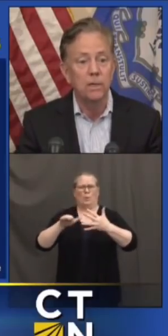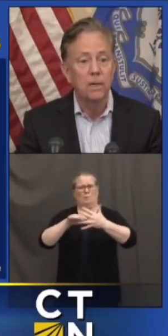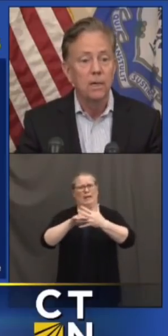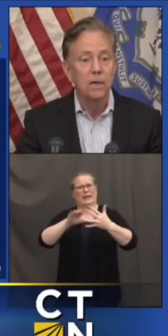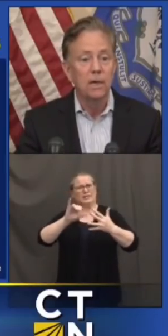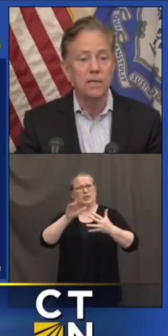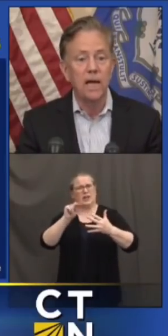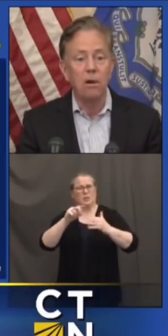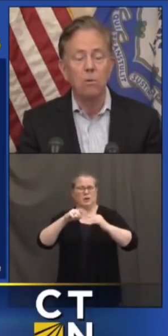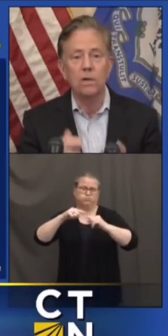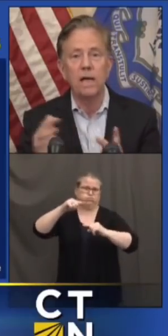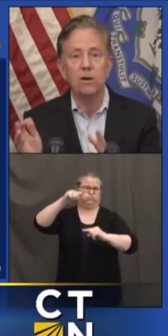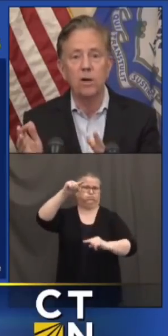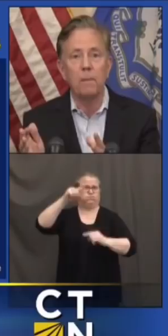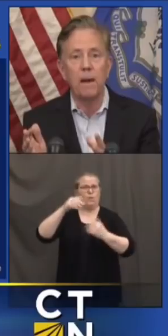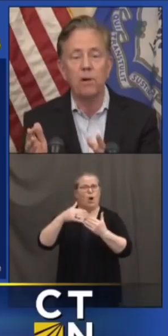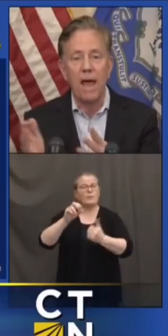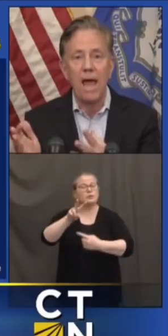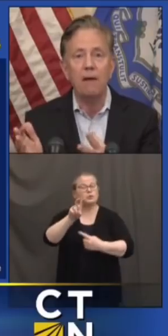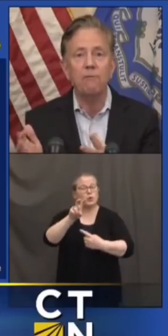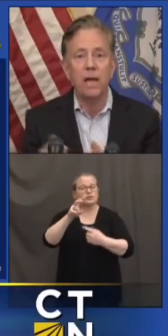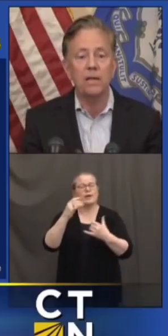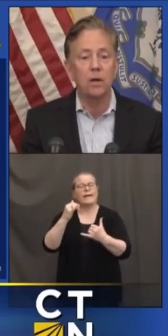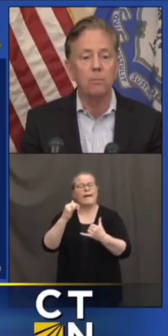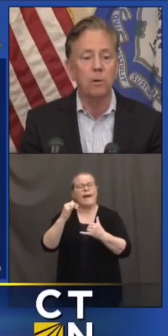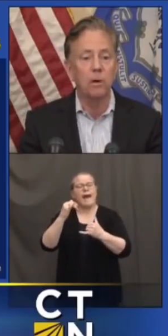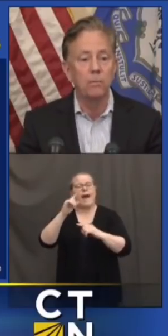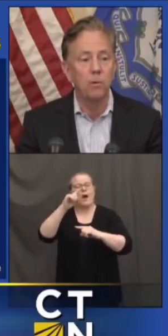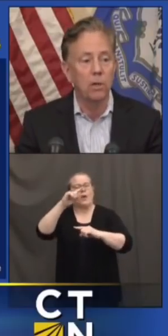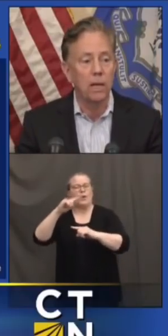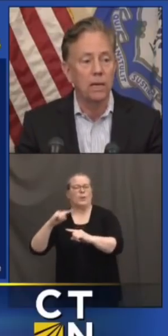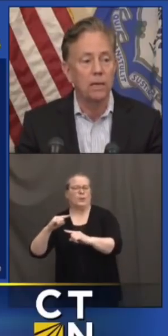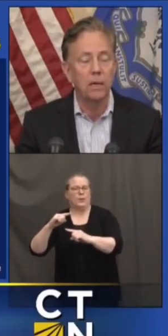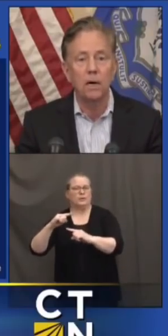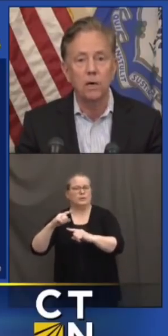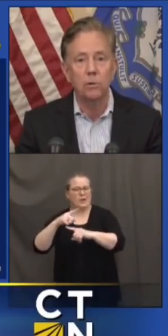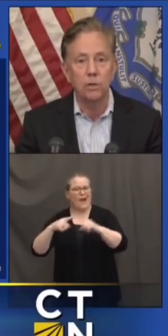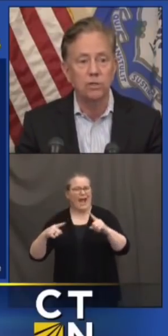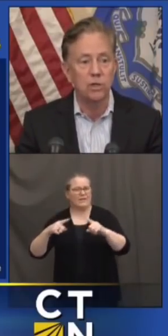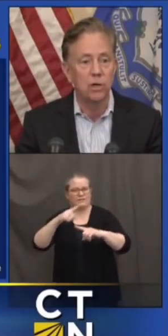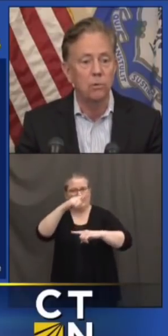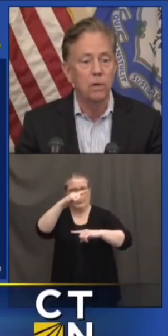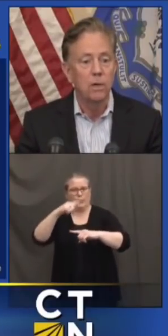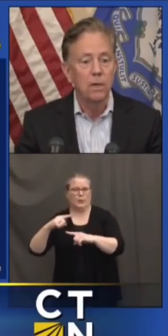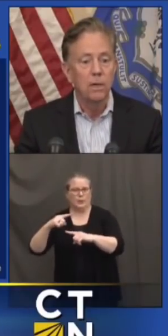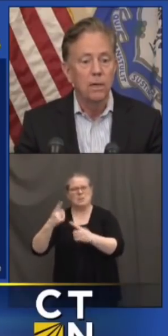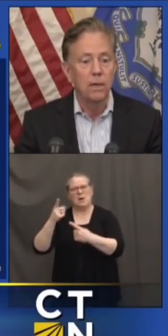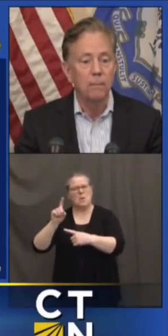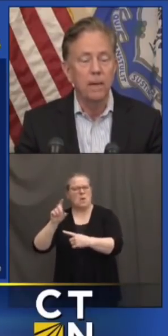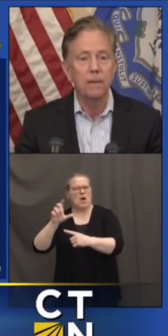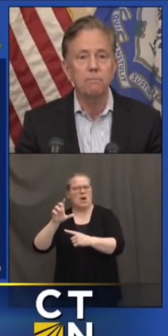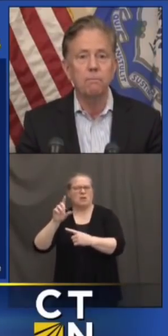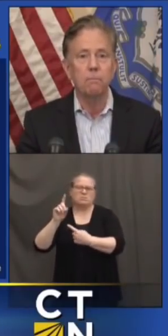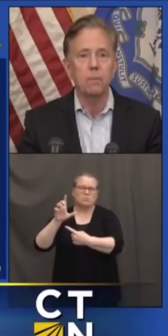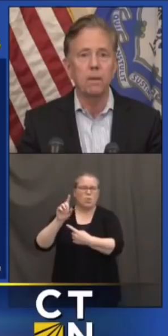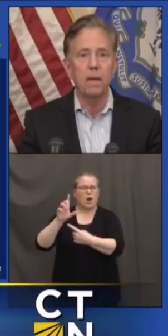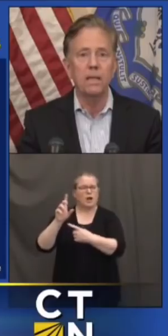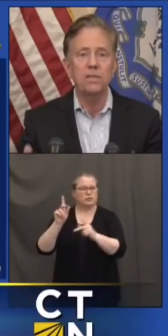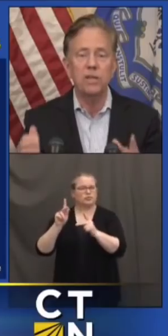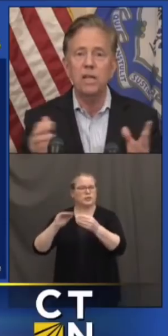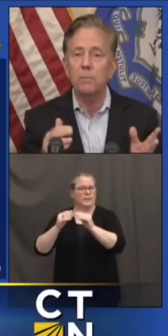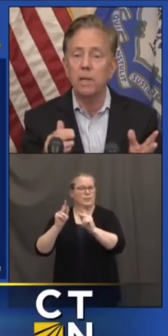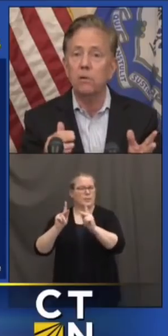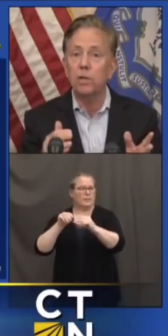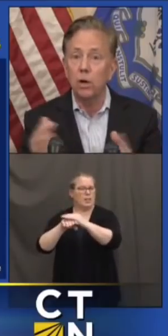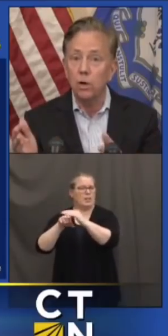200. Now we're down at about half that number, more like 100 or so. And